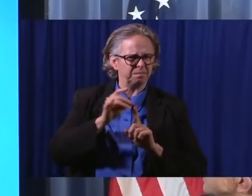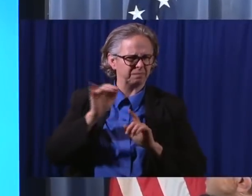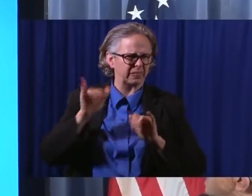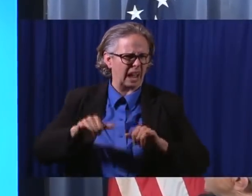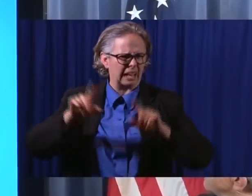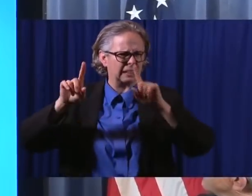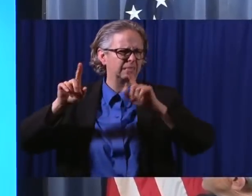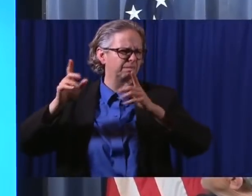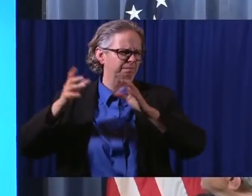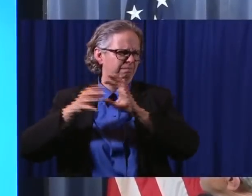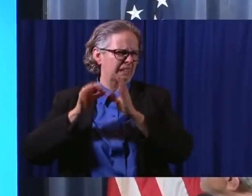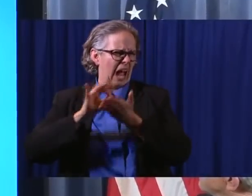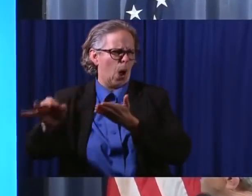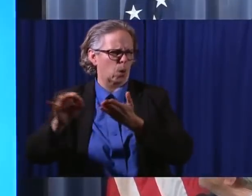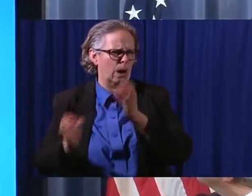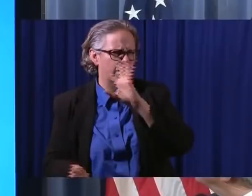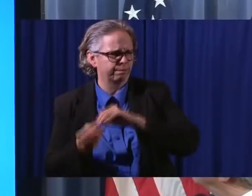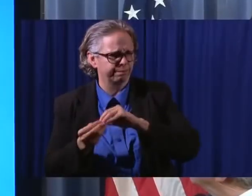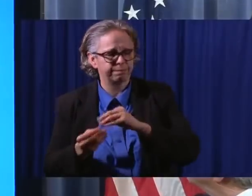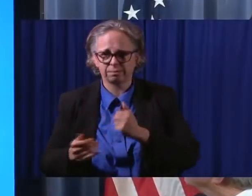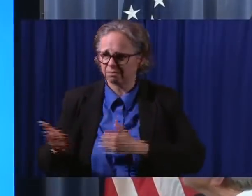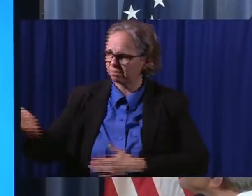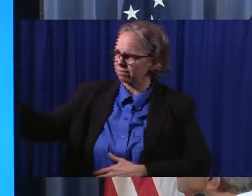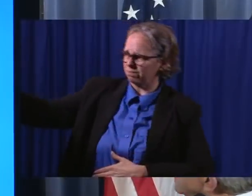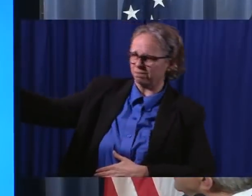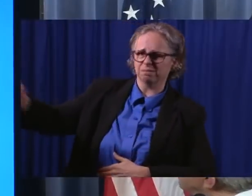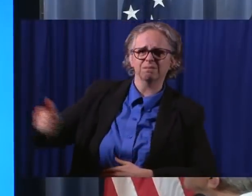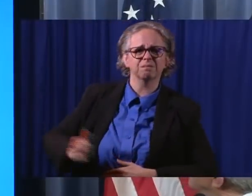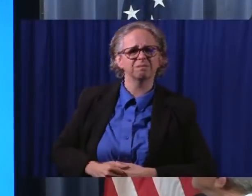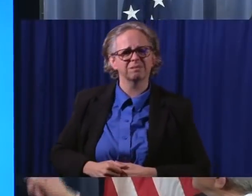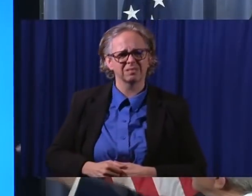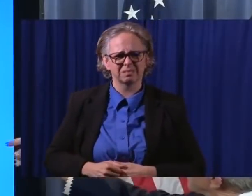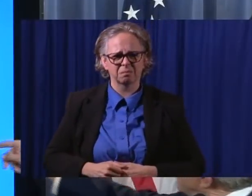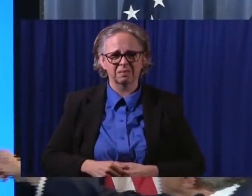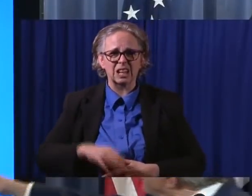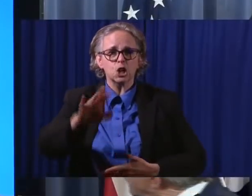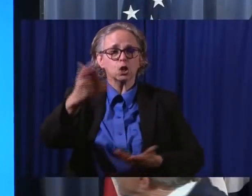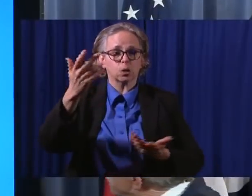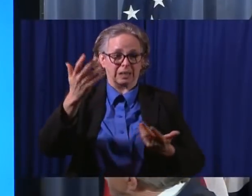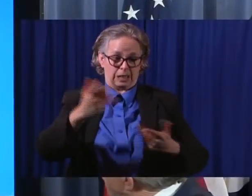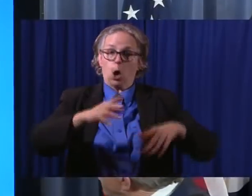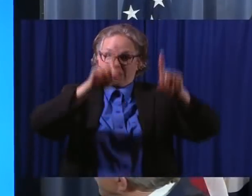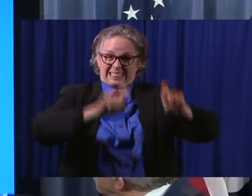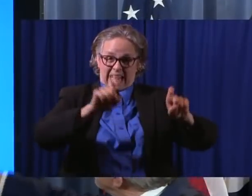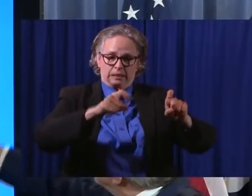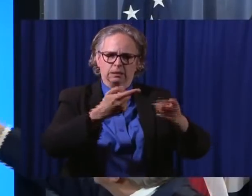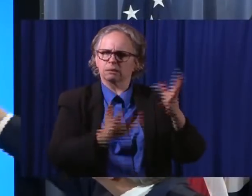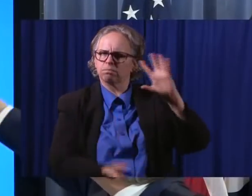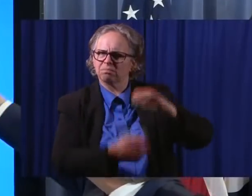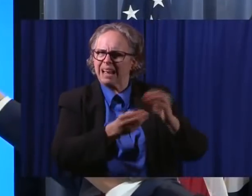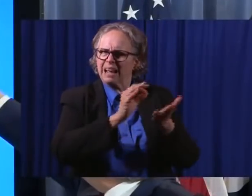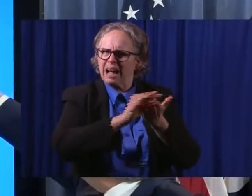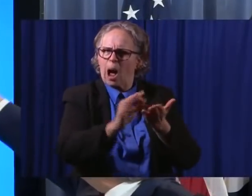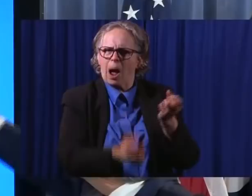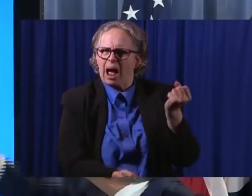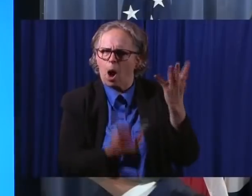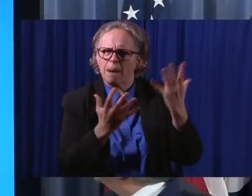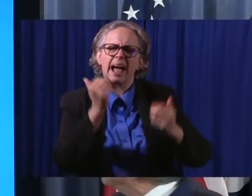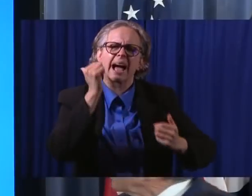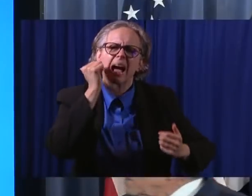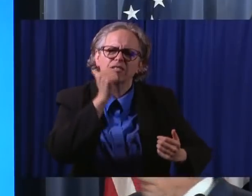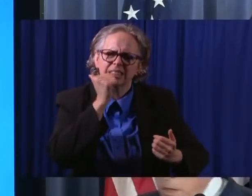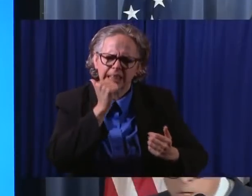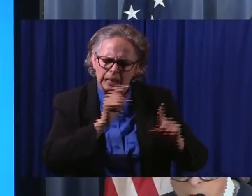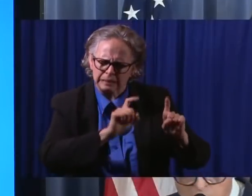is a slide that shows number of tests, as you can see, for each day, number of tests.